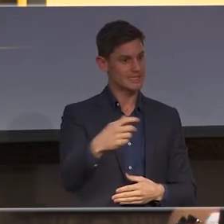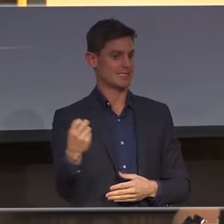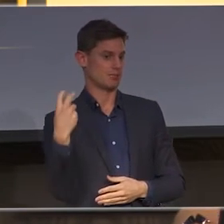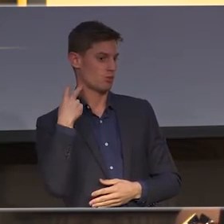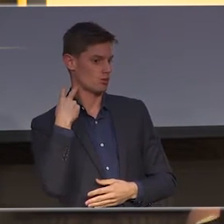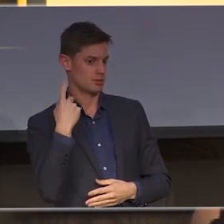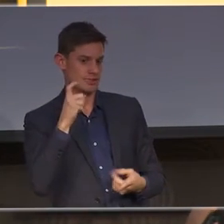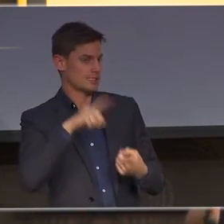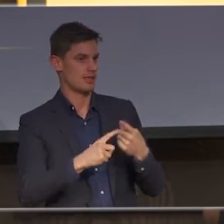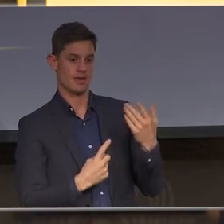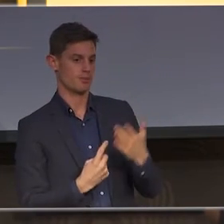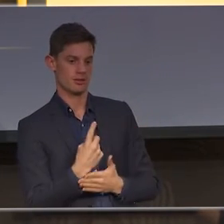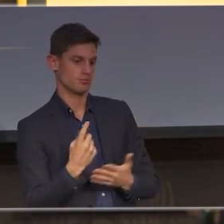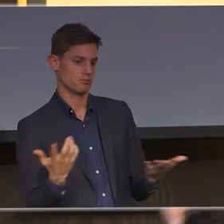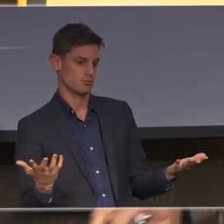that front.